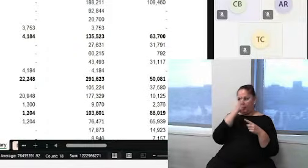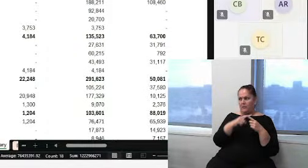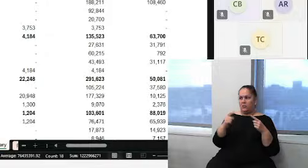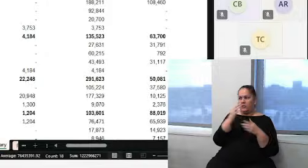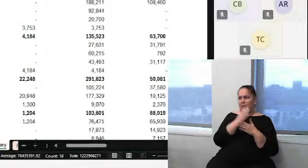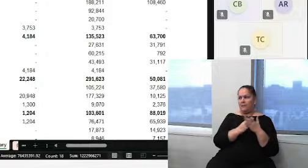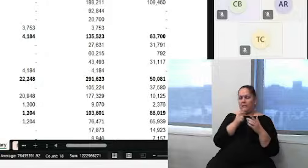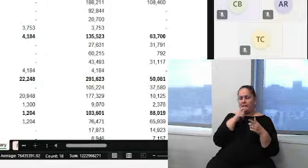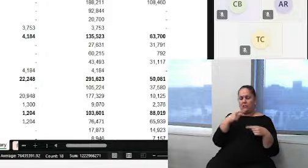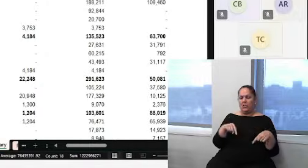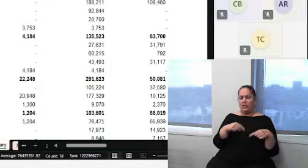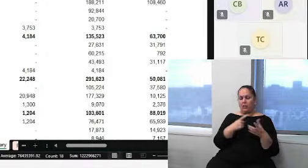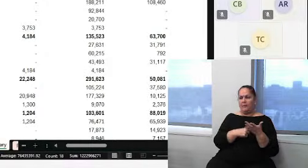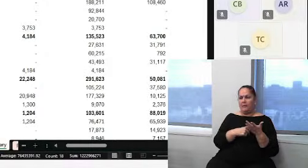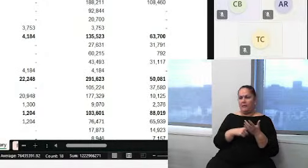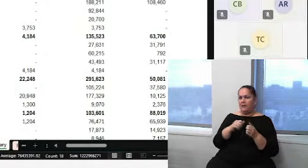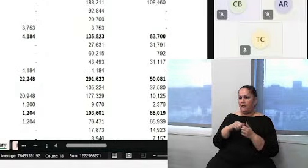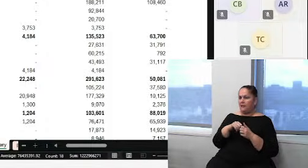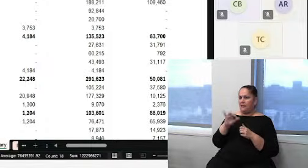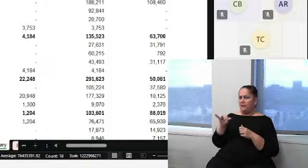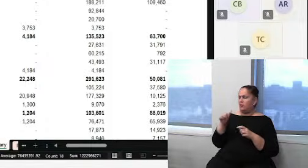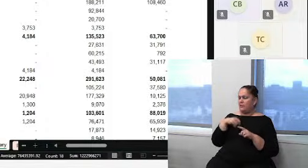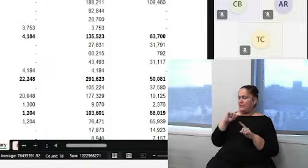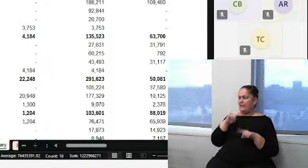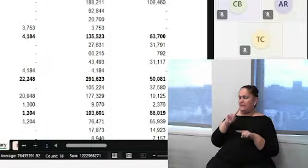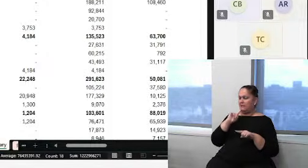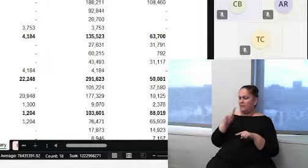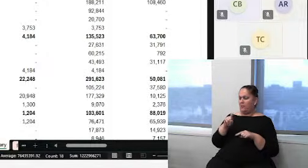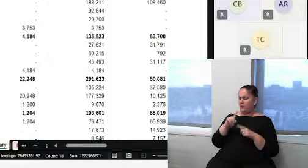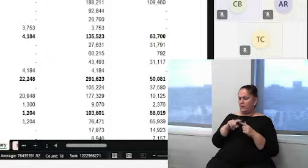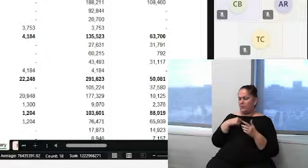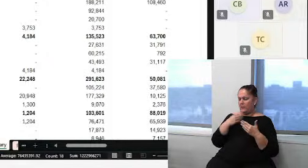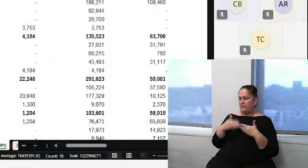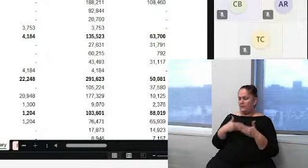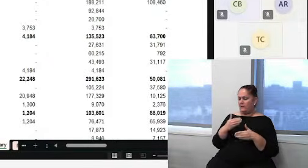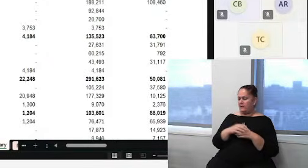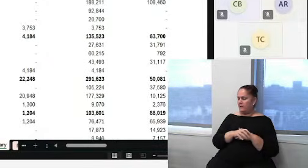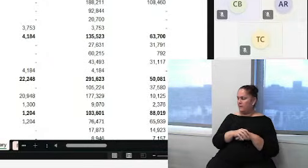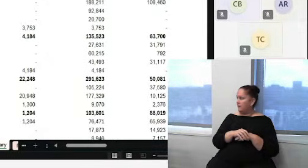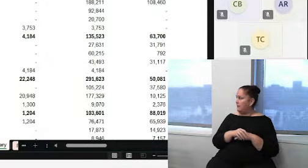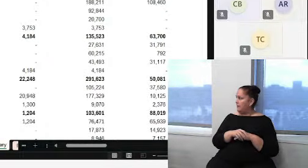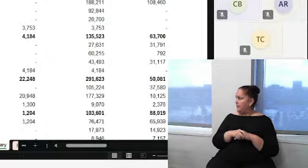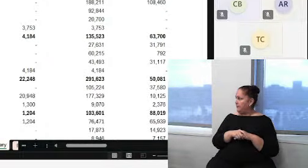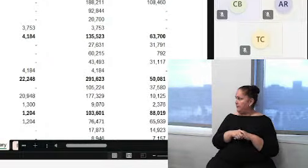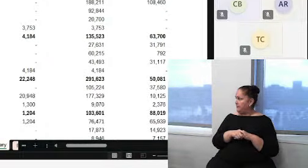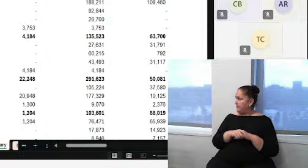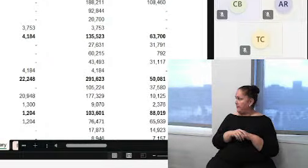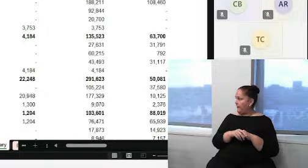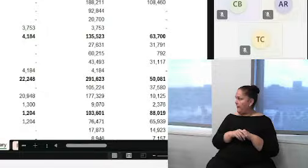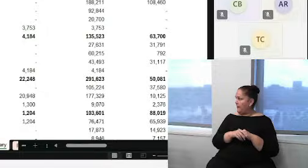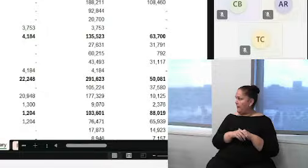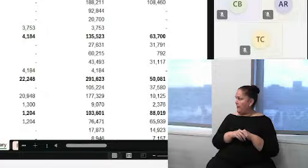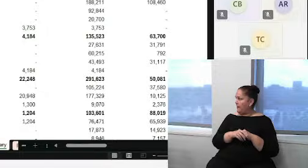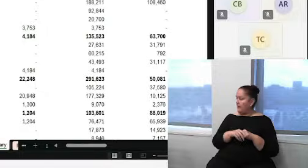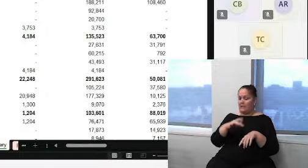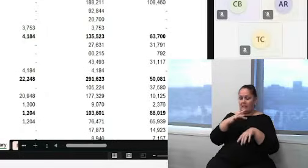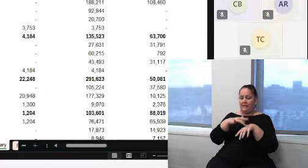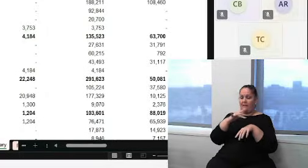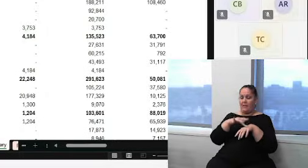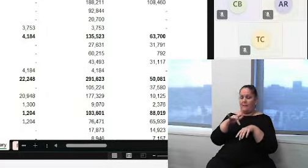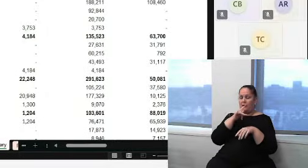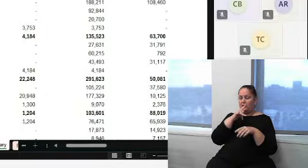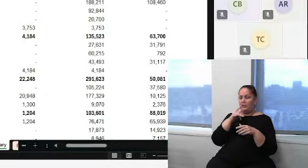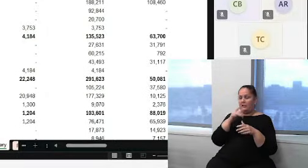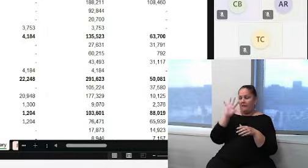or arrived already. I'd No love- objection to the last part. It's an argument. And Just, it's not just, based. just to answer the question so we can get through this. Go Yeah, ahead. Do you definitely. understand the question?